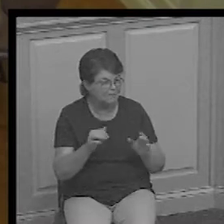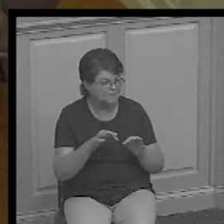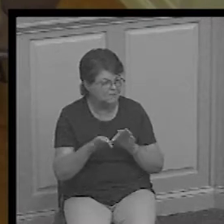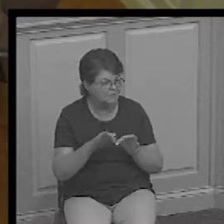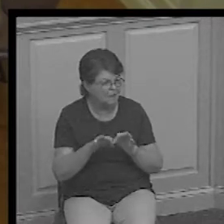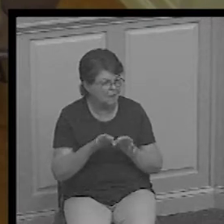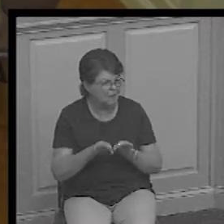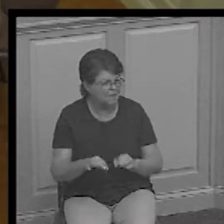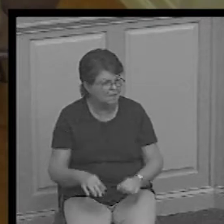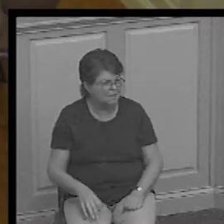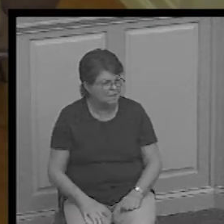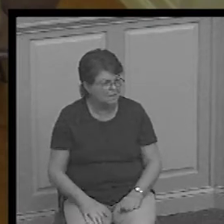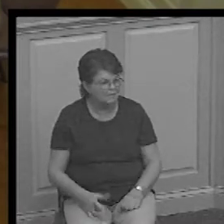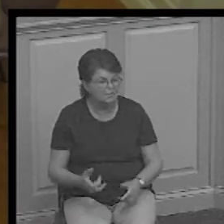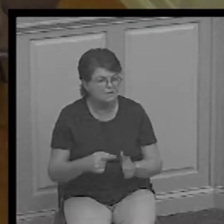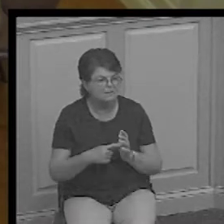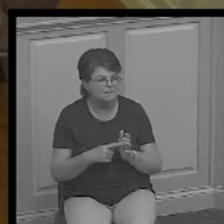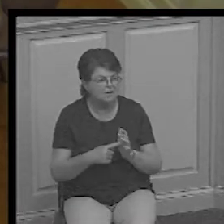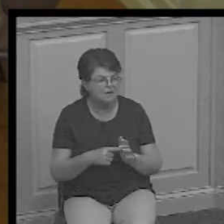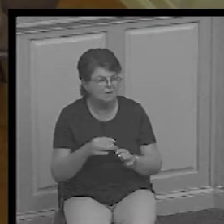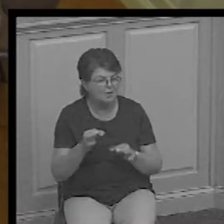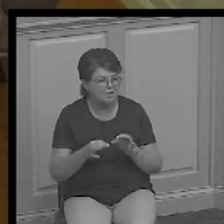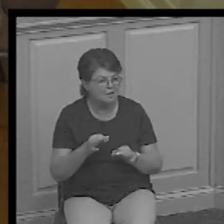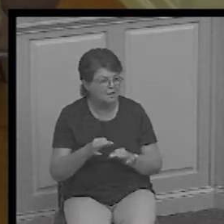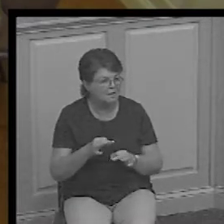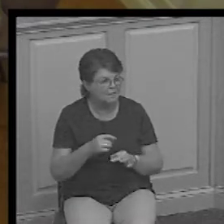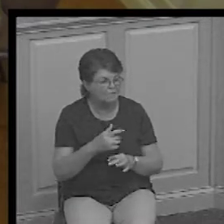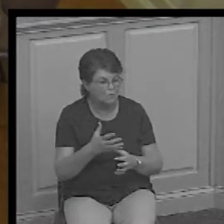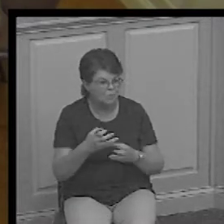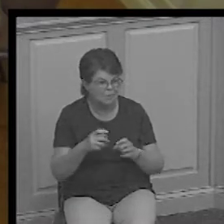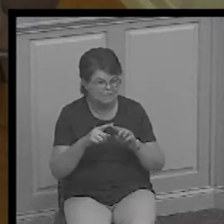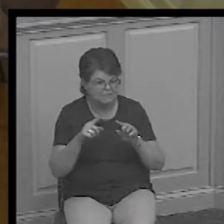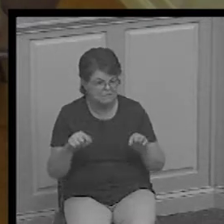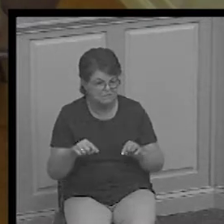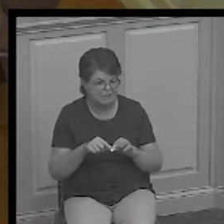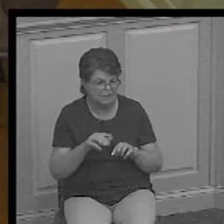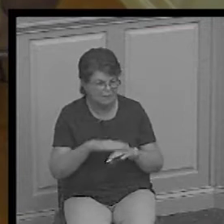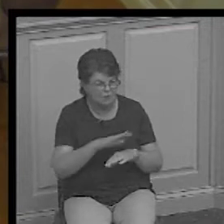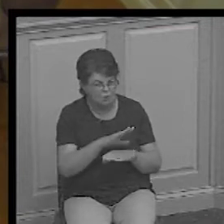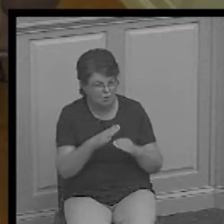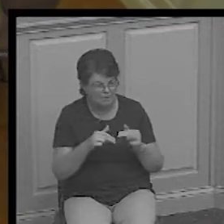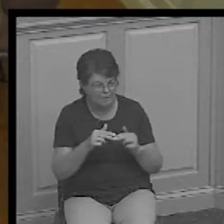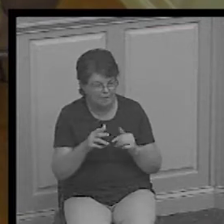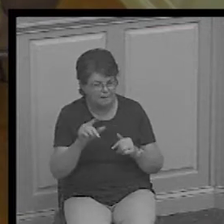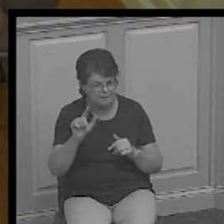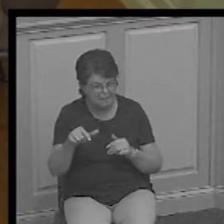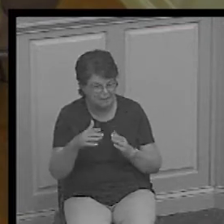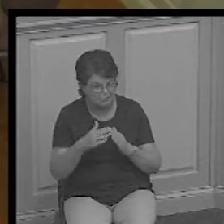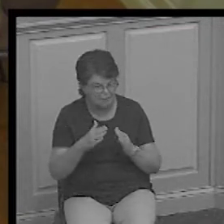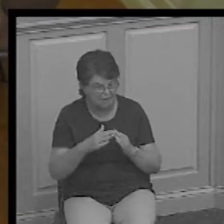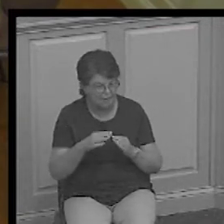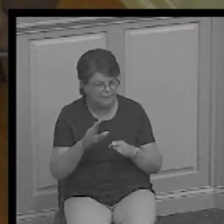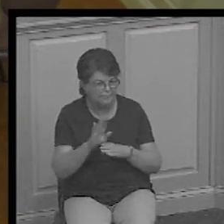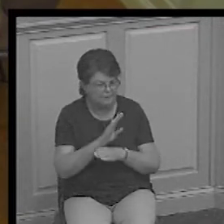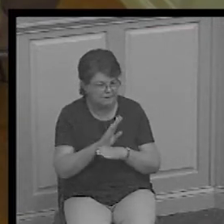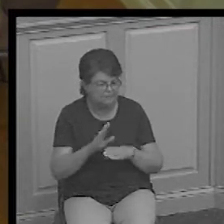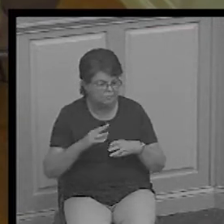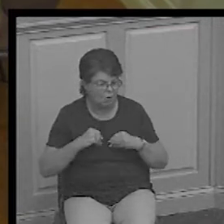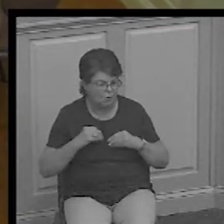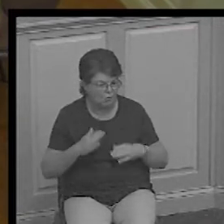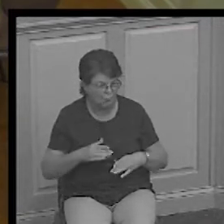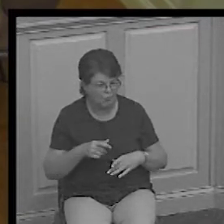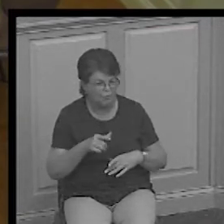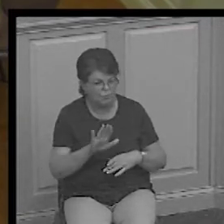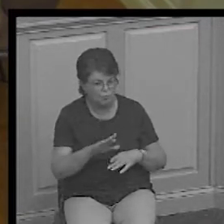well. As an example, if you're wanting a sign on your building, your downtown property owner or business owner, and your sign meets